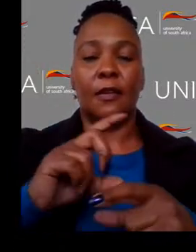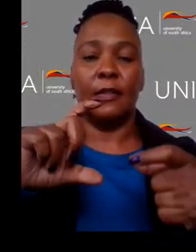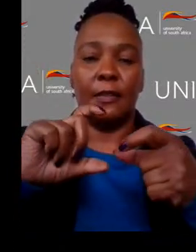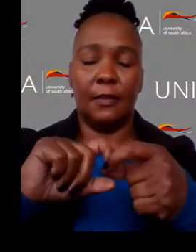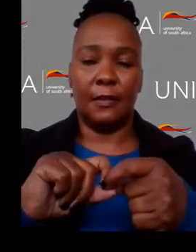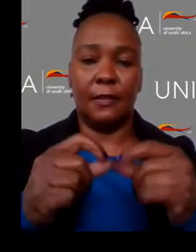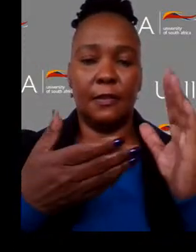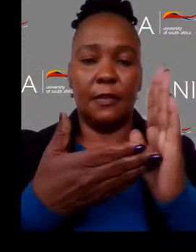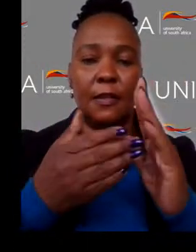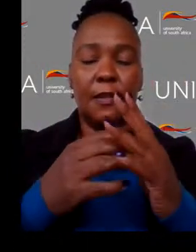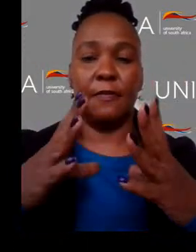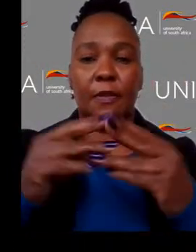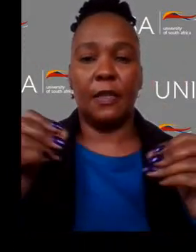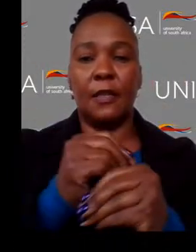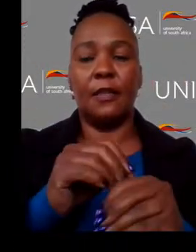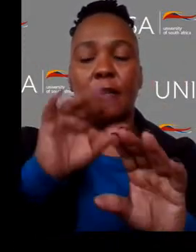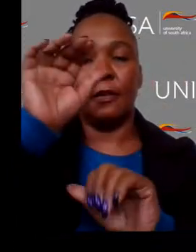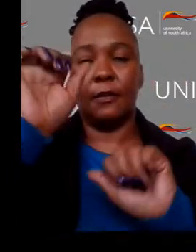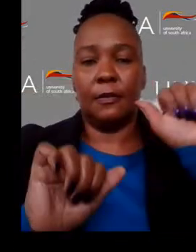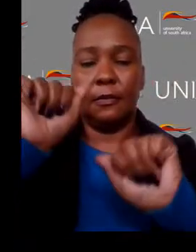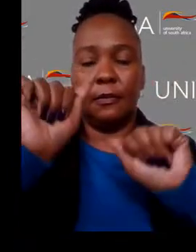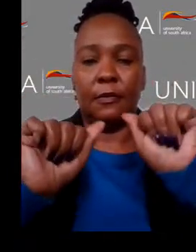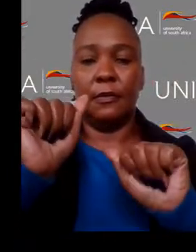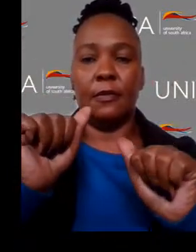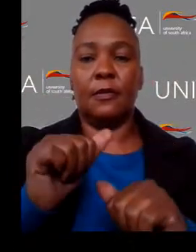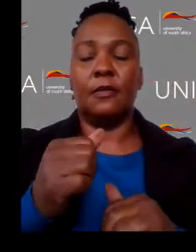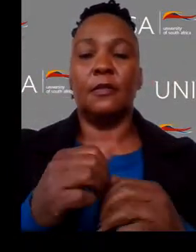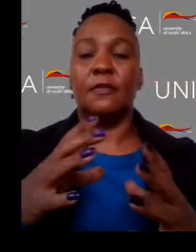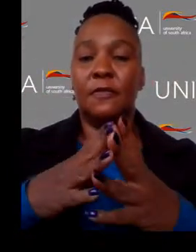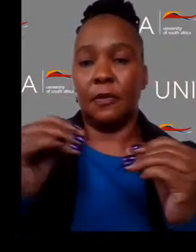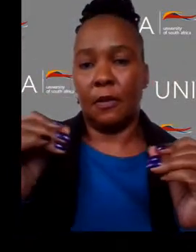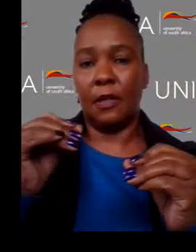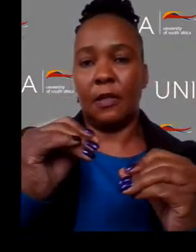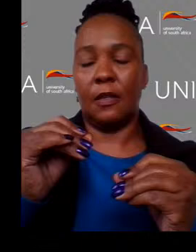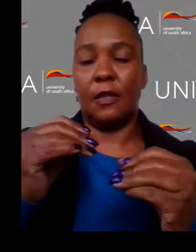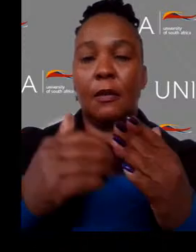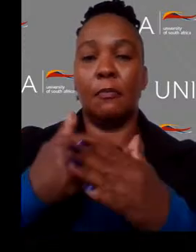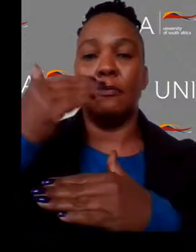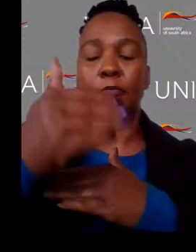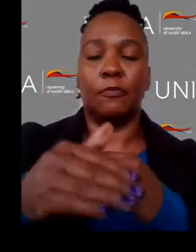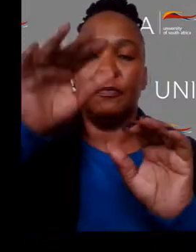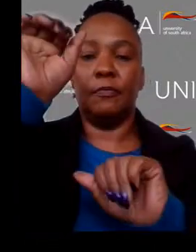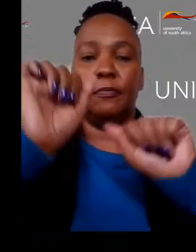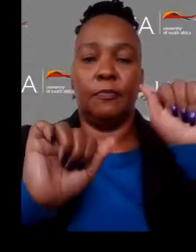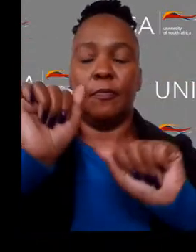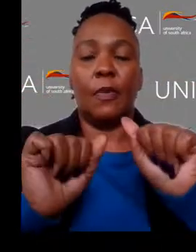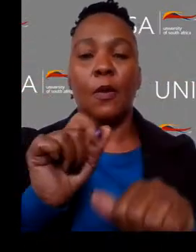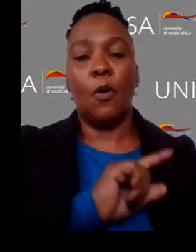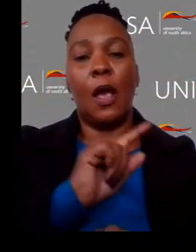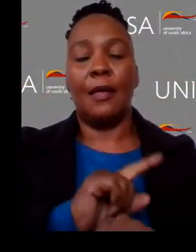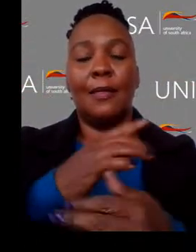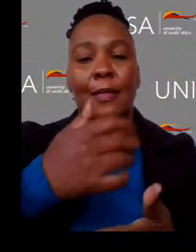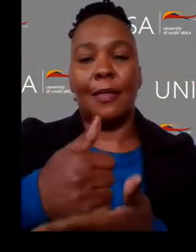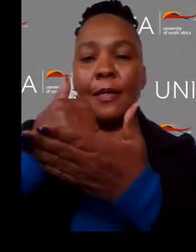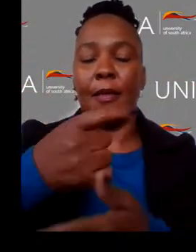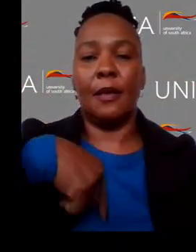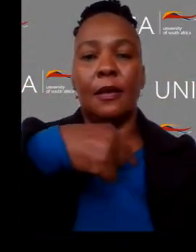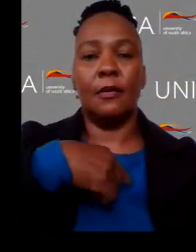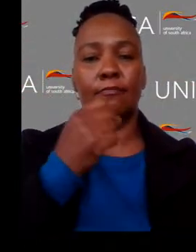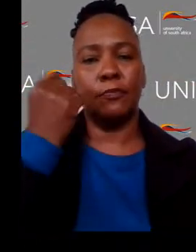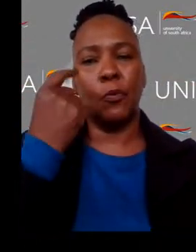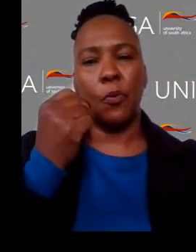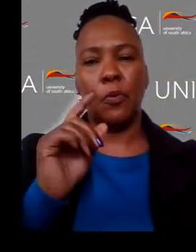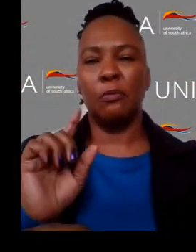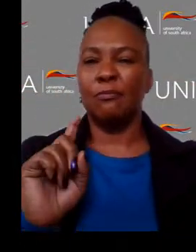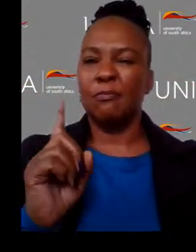pre-course assessment, and then afterwards complete the post-course assessment. This really helps us to see what is your understanding coming into